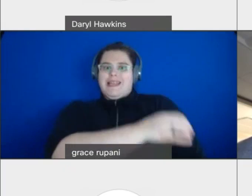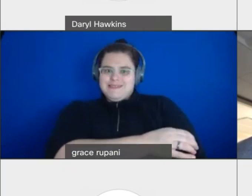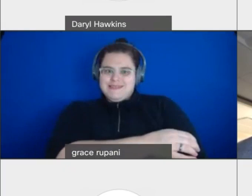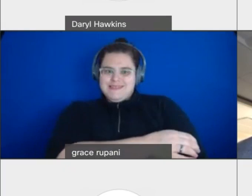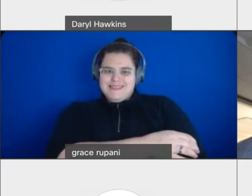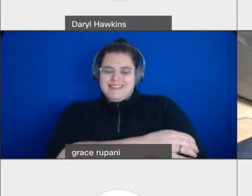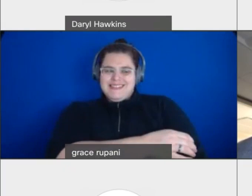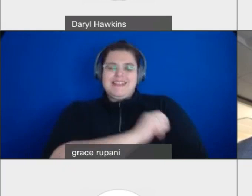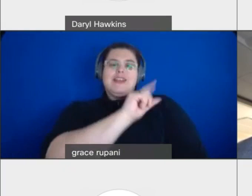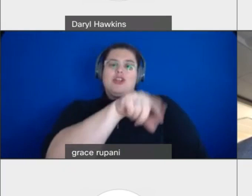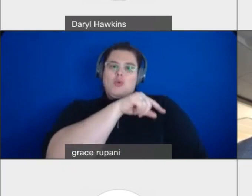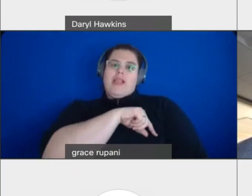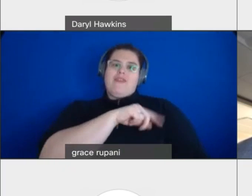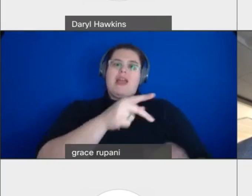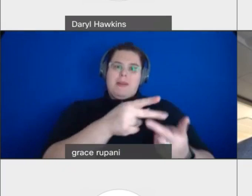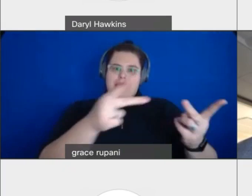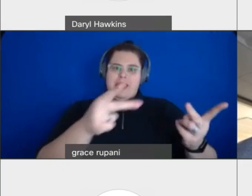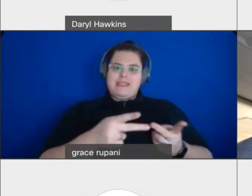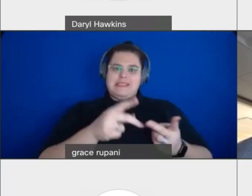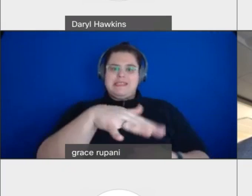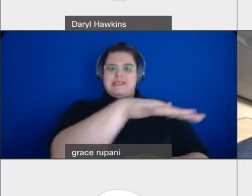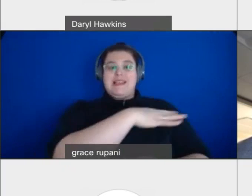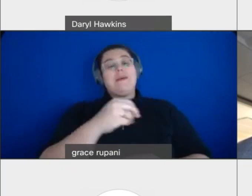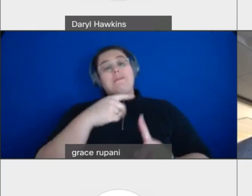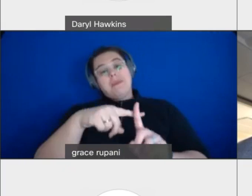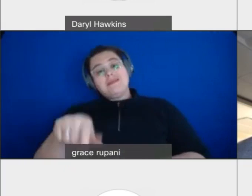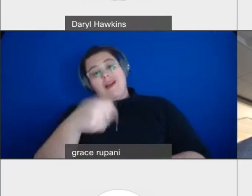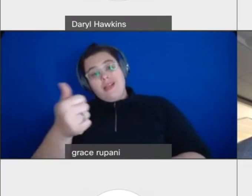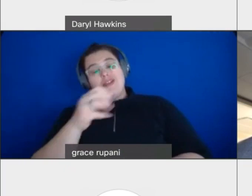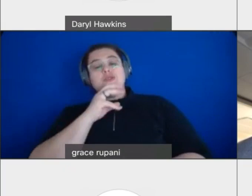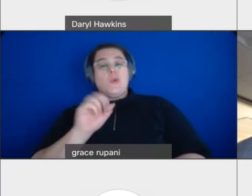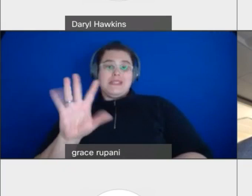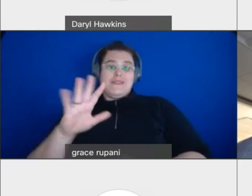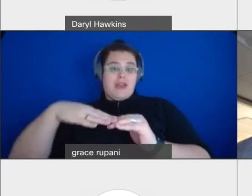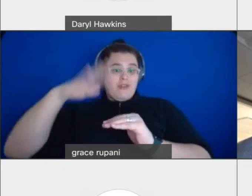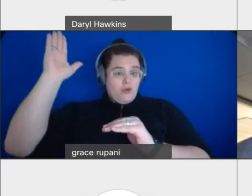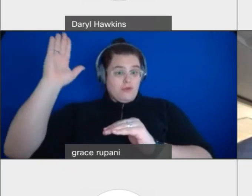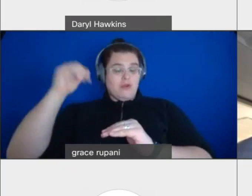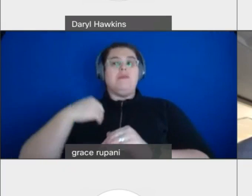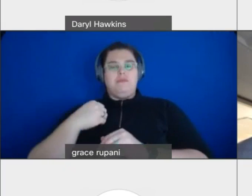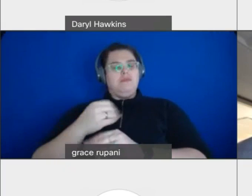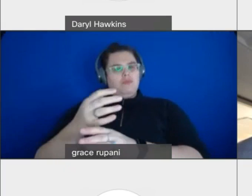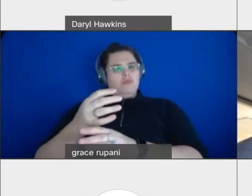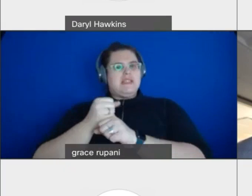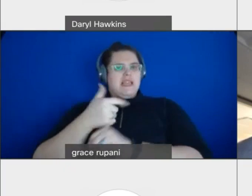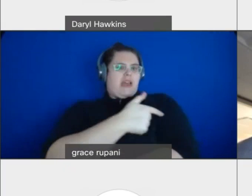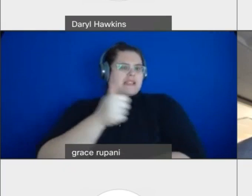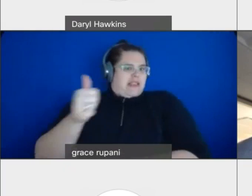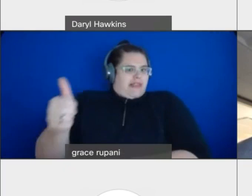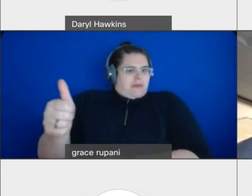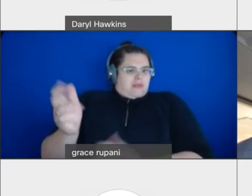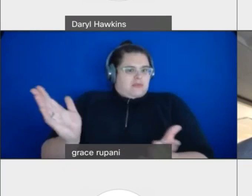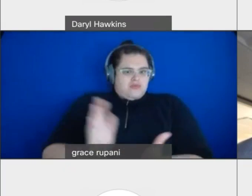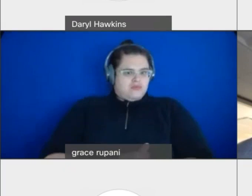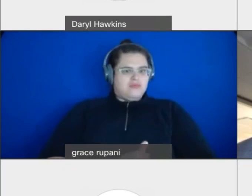are 65 and over who have made preparations to receive the vaccine on their own. And DDA, we